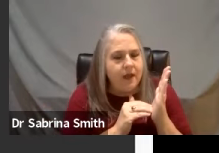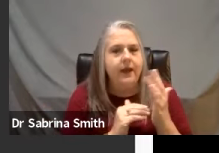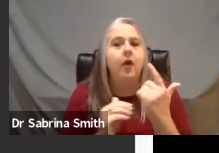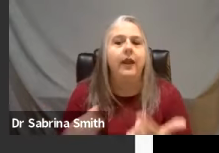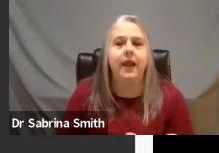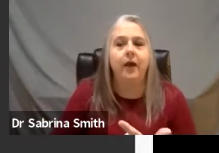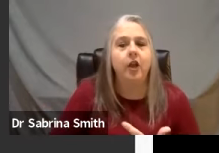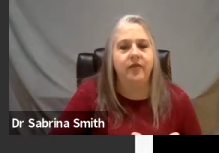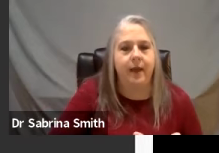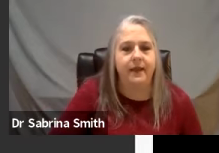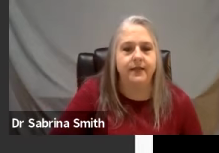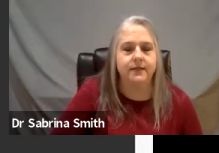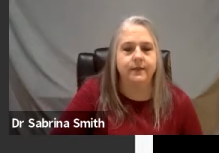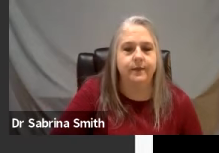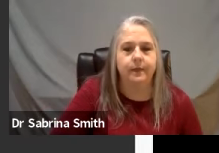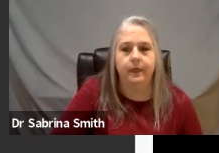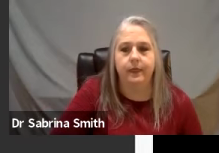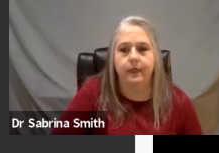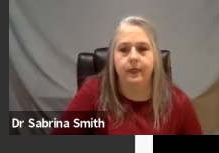talking about now, and now I know what that means.